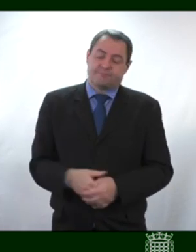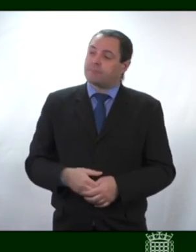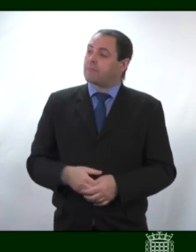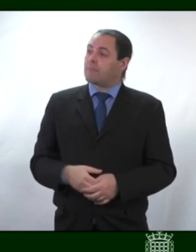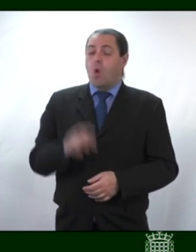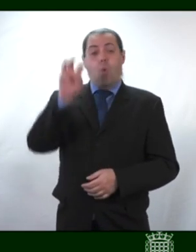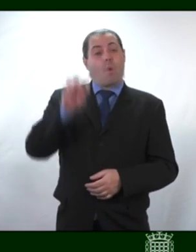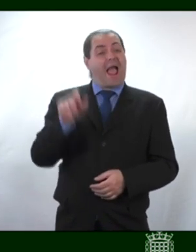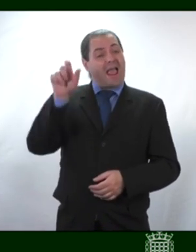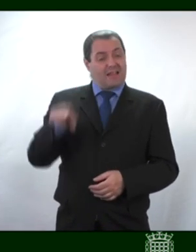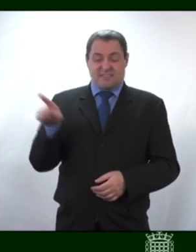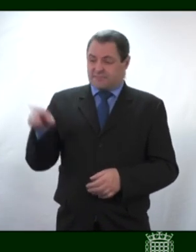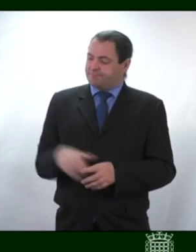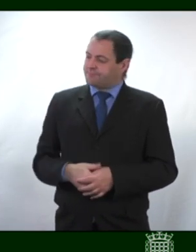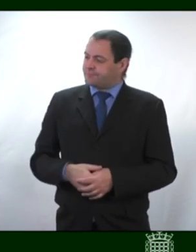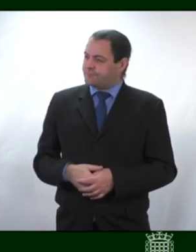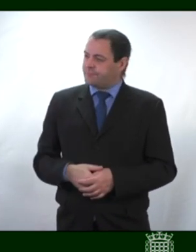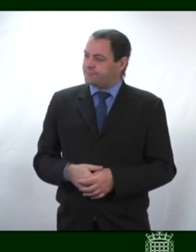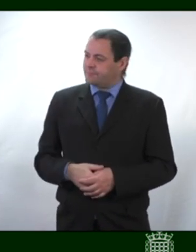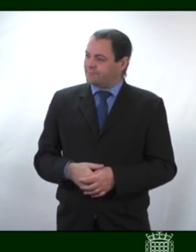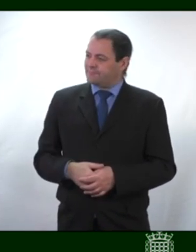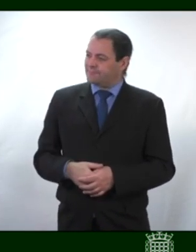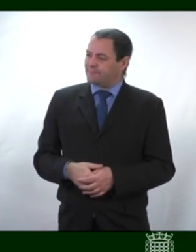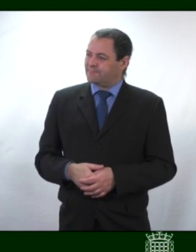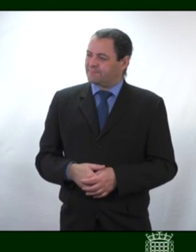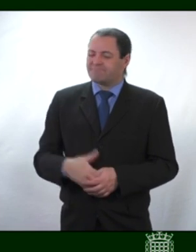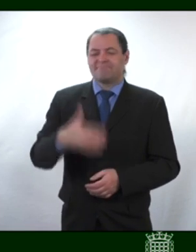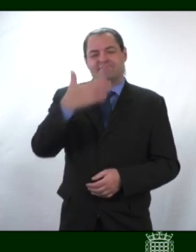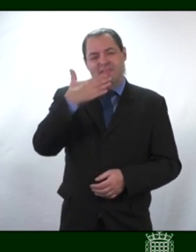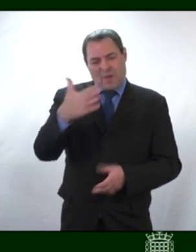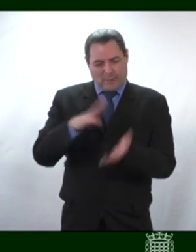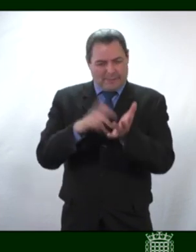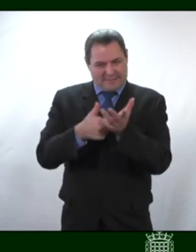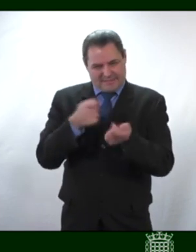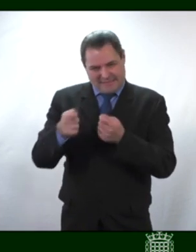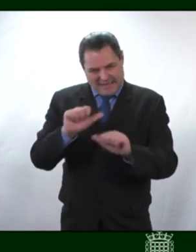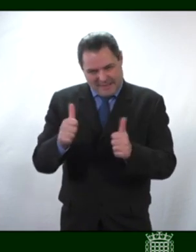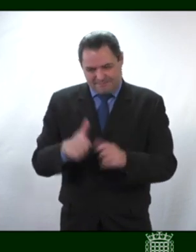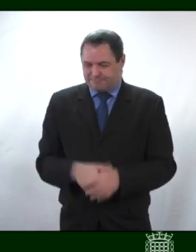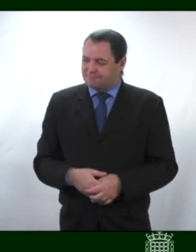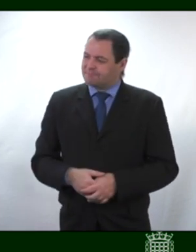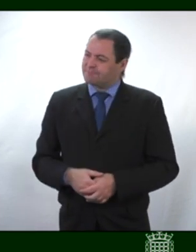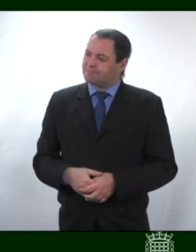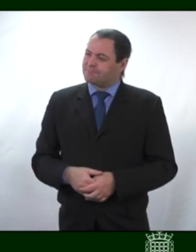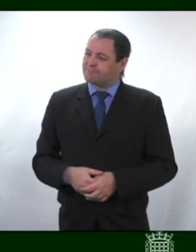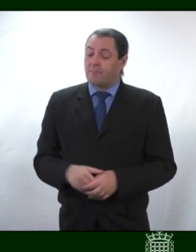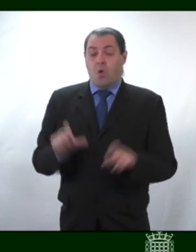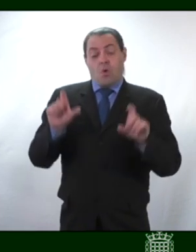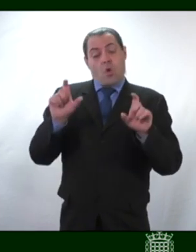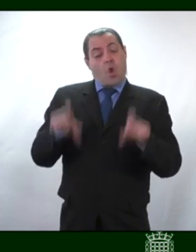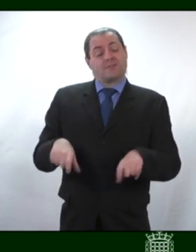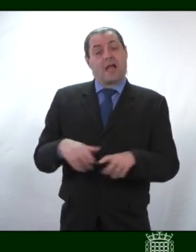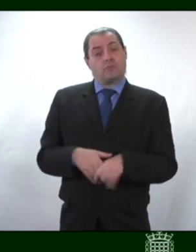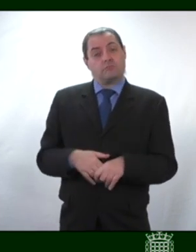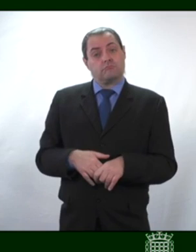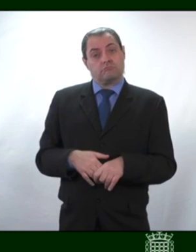with Geraint Davies. Geraint Davies. Thank you, Mr. Speaker. Mr. Speaker, in lockdown, people need the